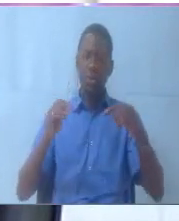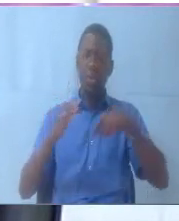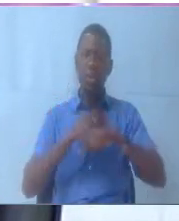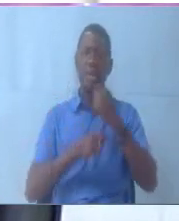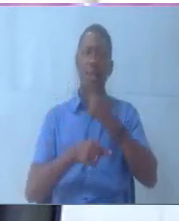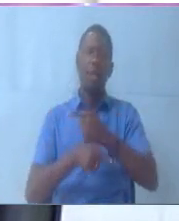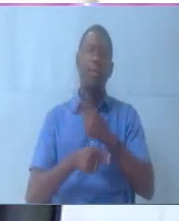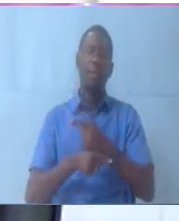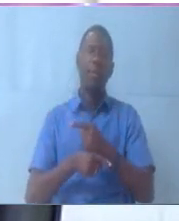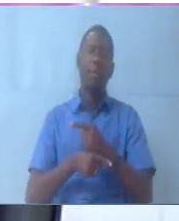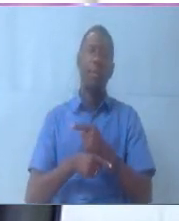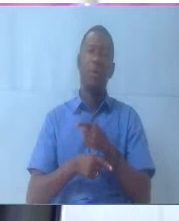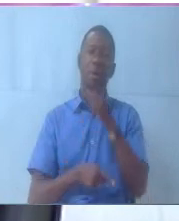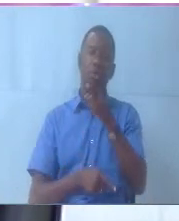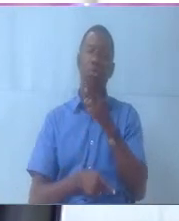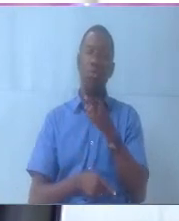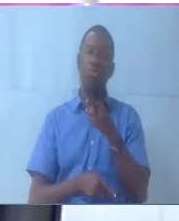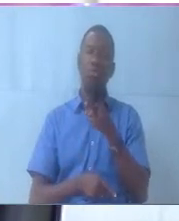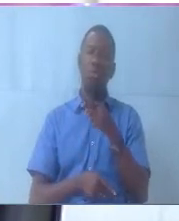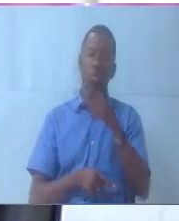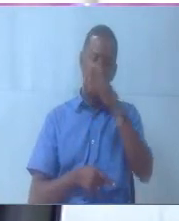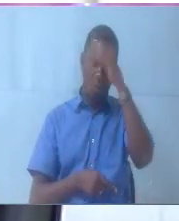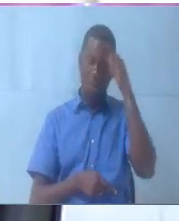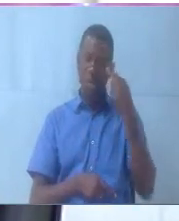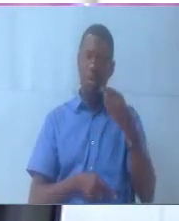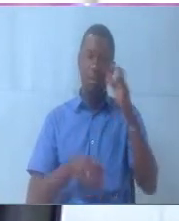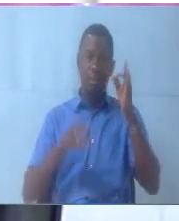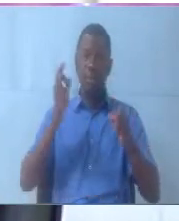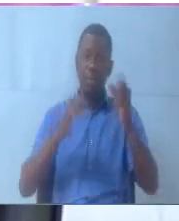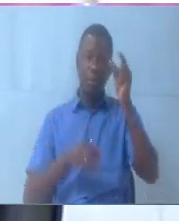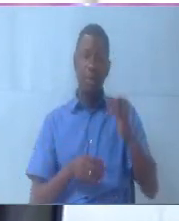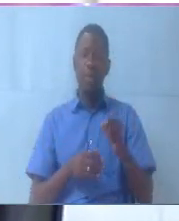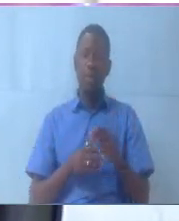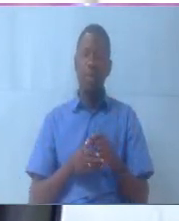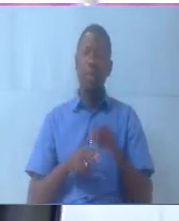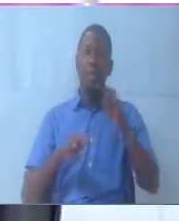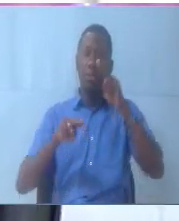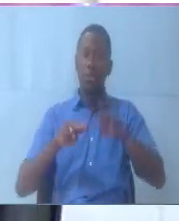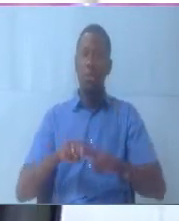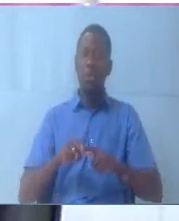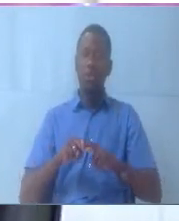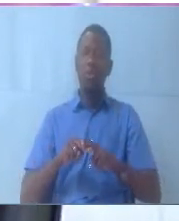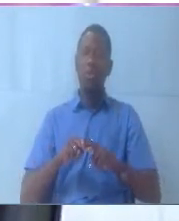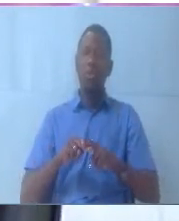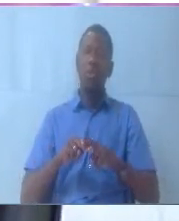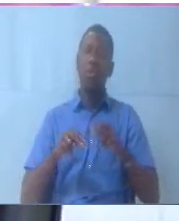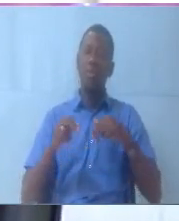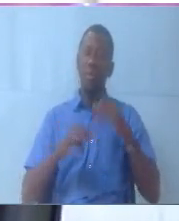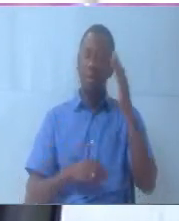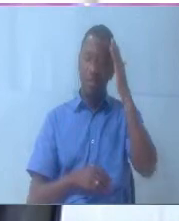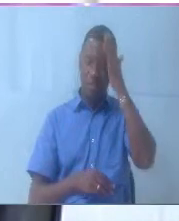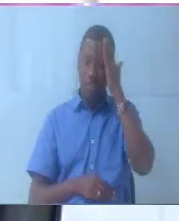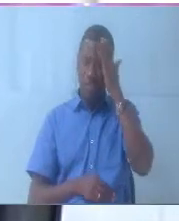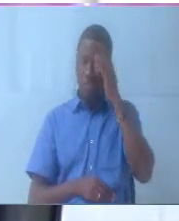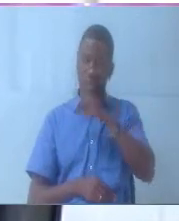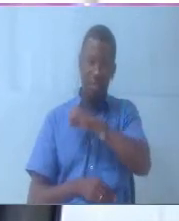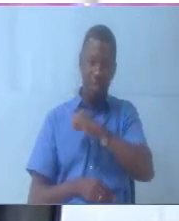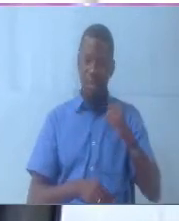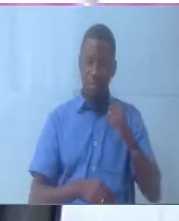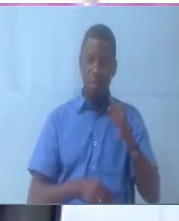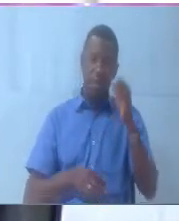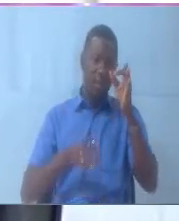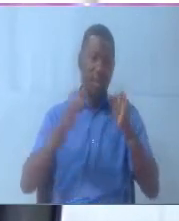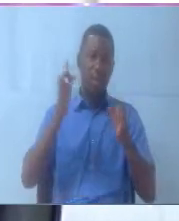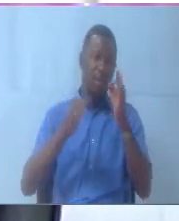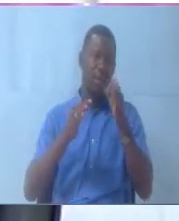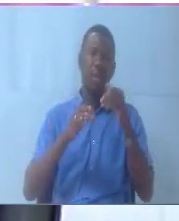Gambia, Gambia banko kan you as magistrate, ko ndeme mu magistrate nu wotumo. signing over a criminal case Mbesirin kiti kunna memu kuru ya